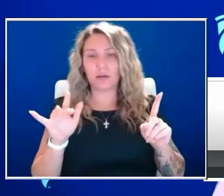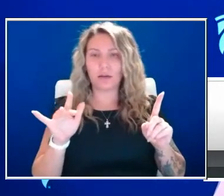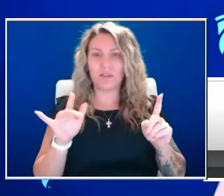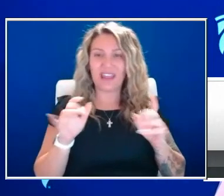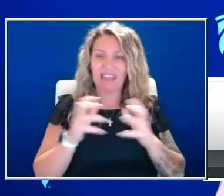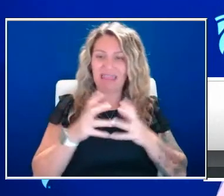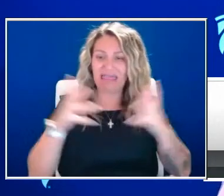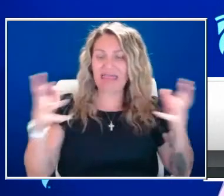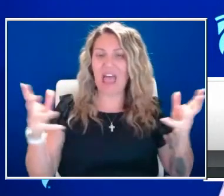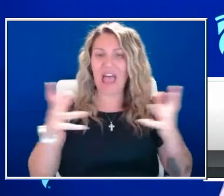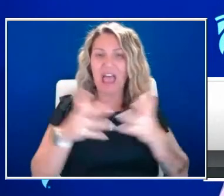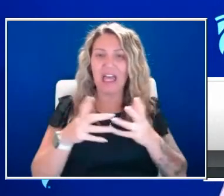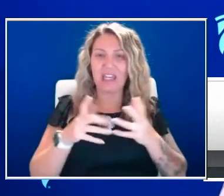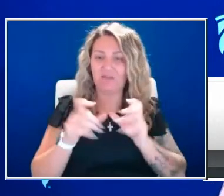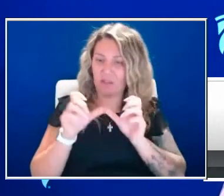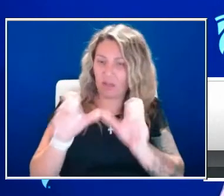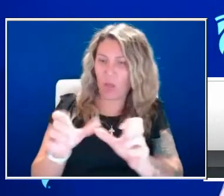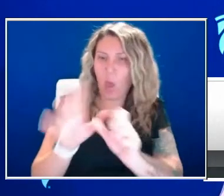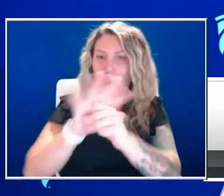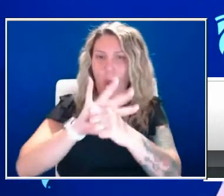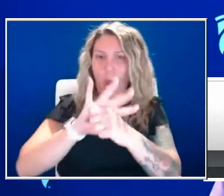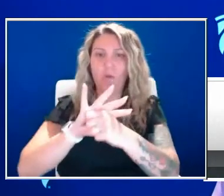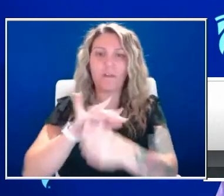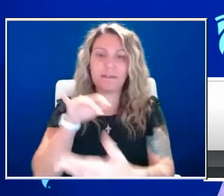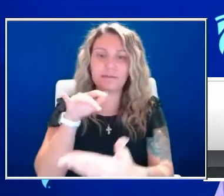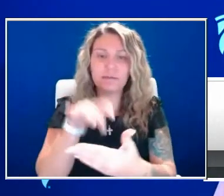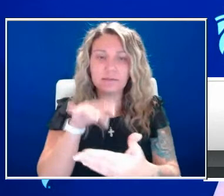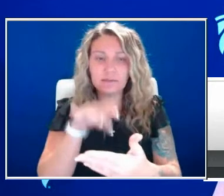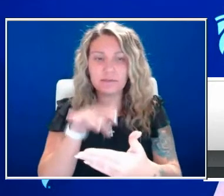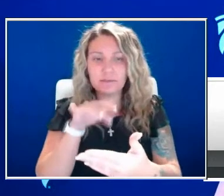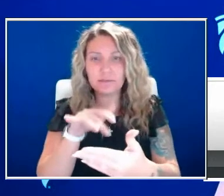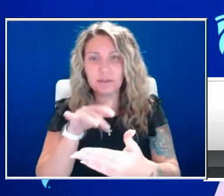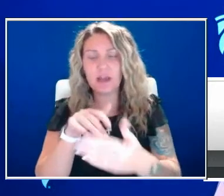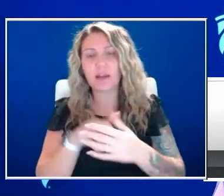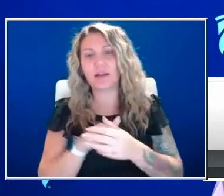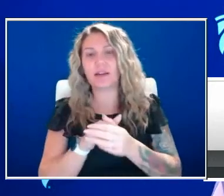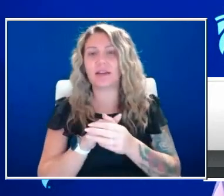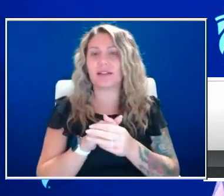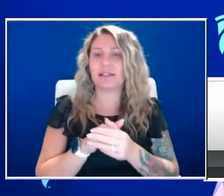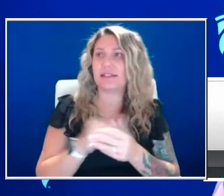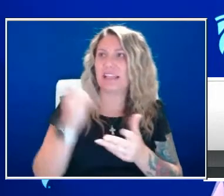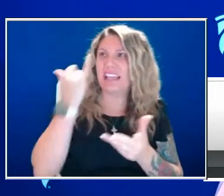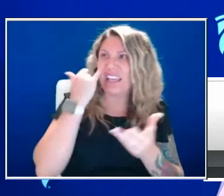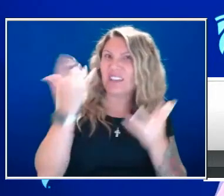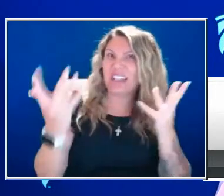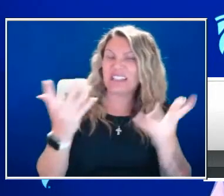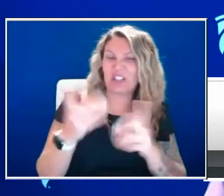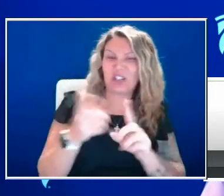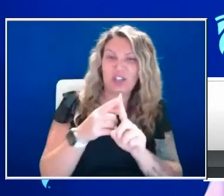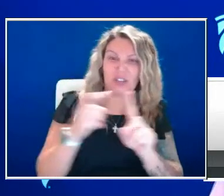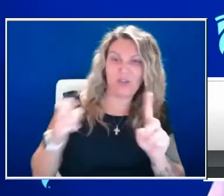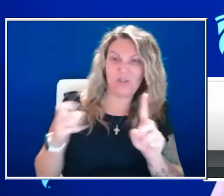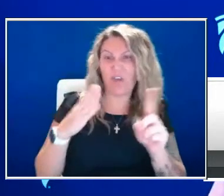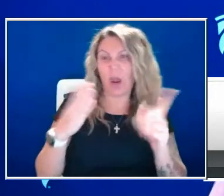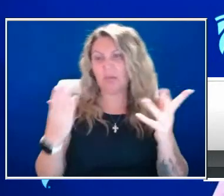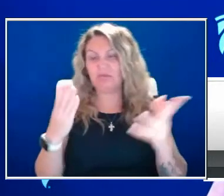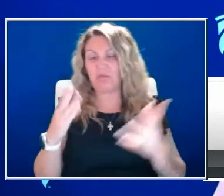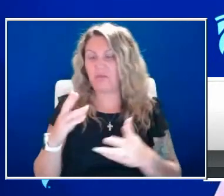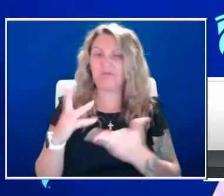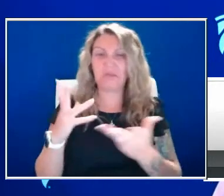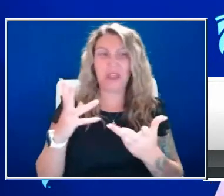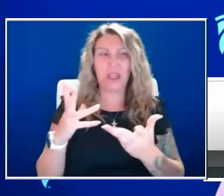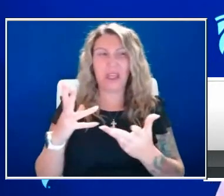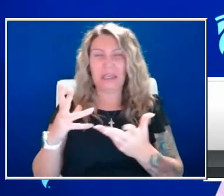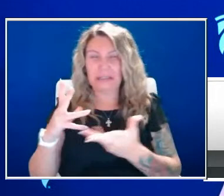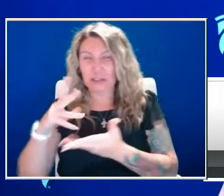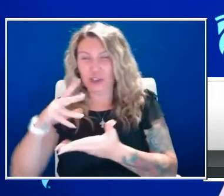long COVID studies that we have seen, whether they're retrospective or just cohort studies, looking, and we kind of have